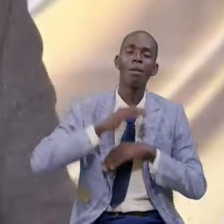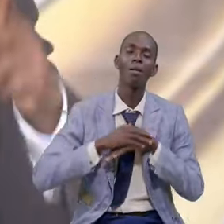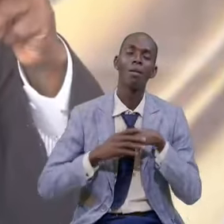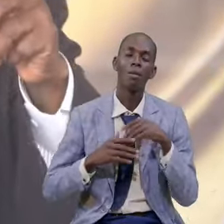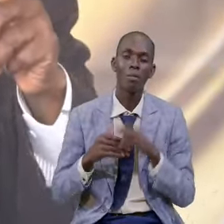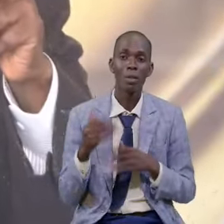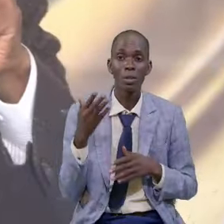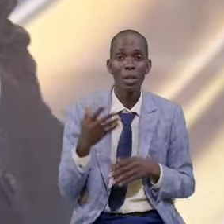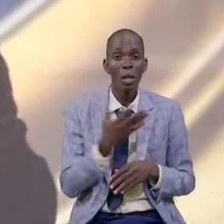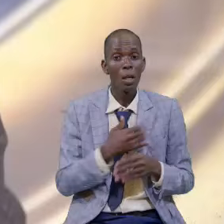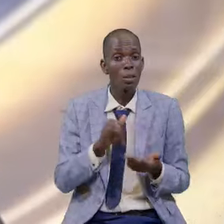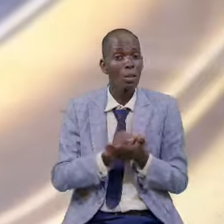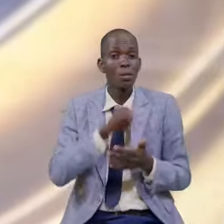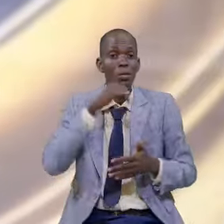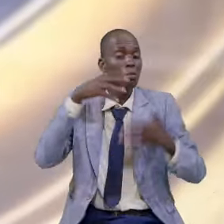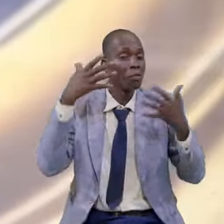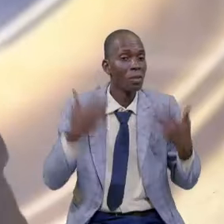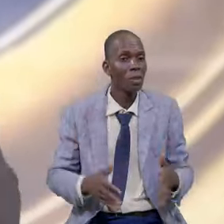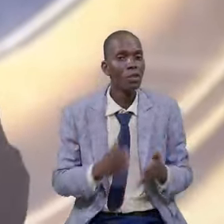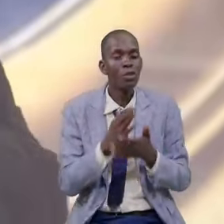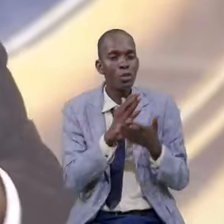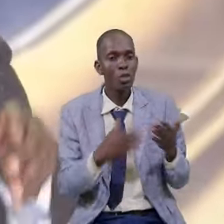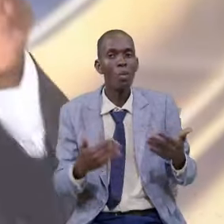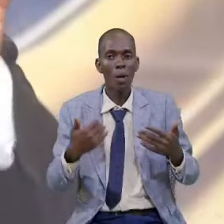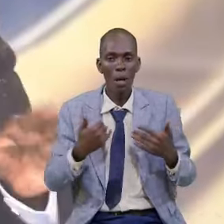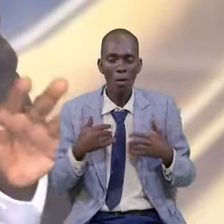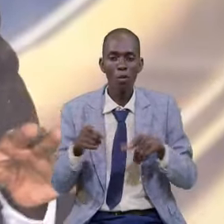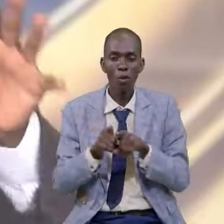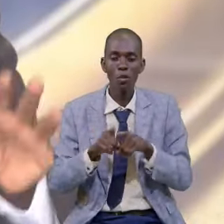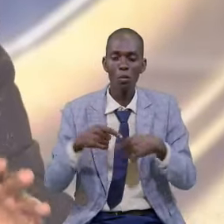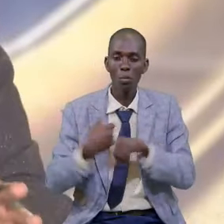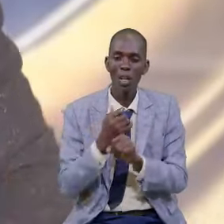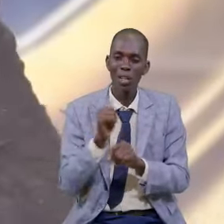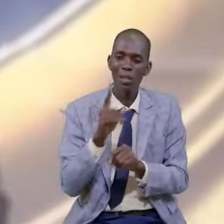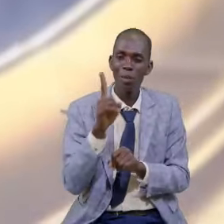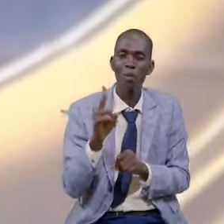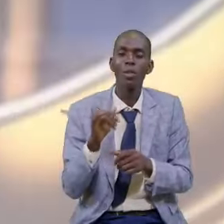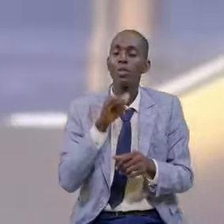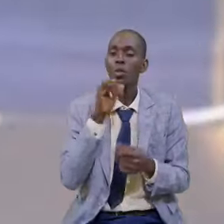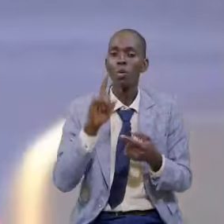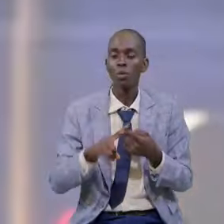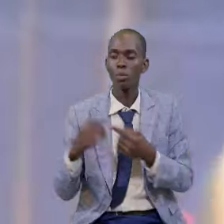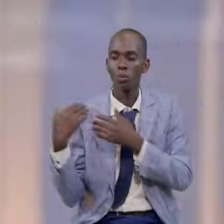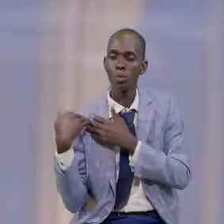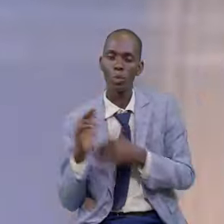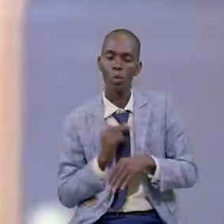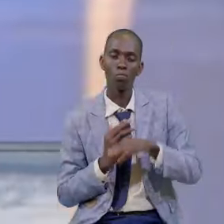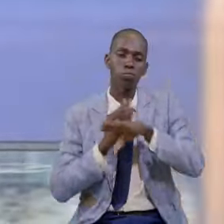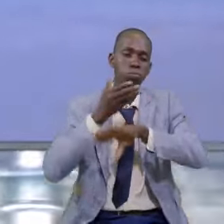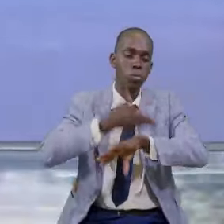expanded that circle, that they have gone to the moon. That's the people who see, here is an